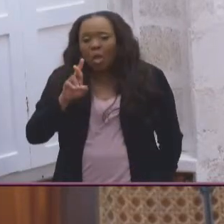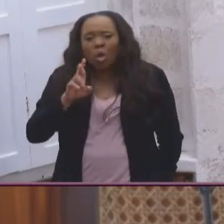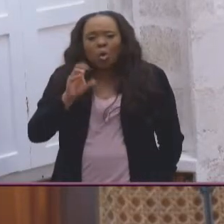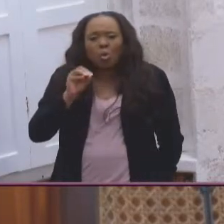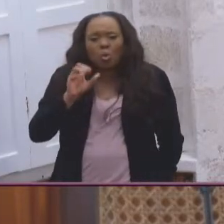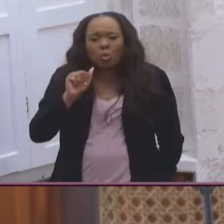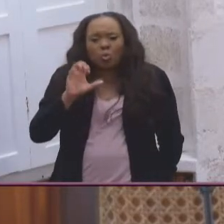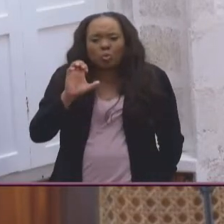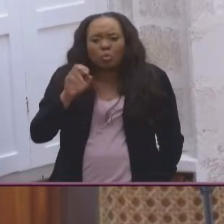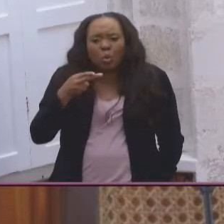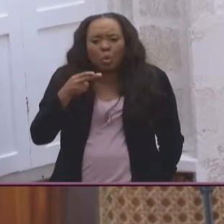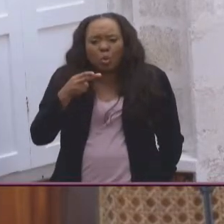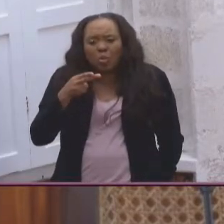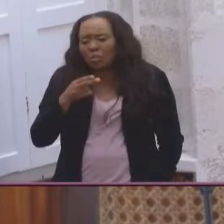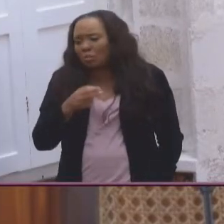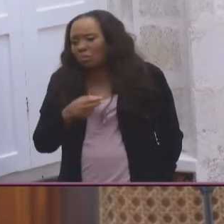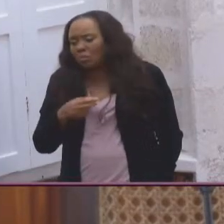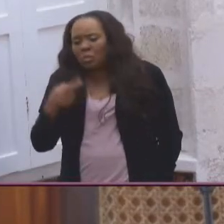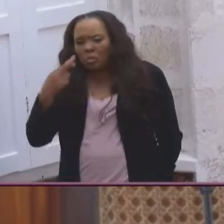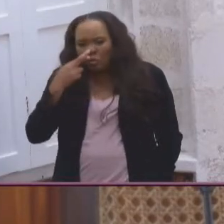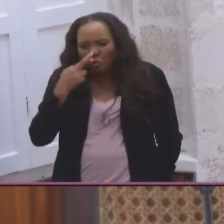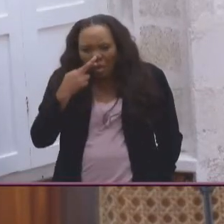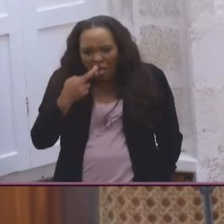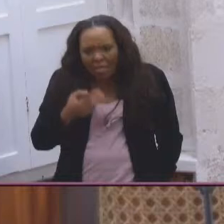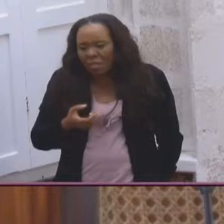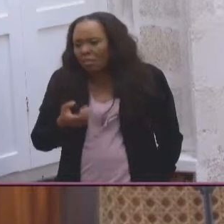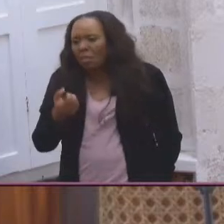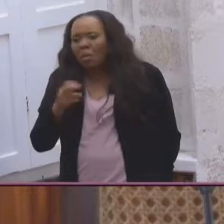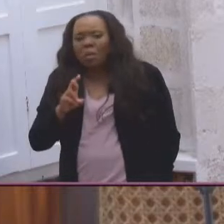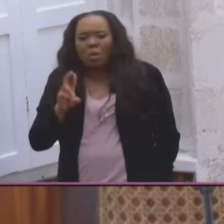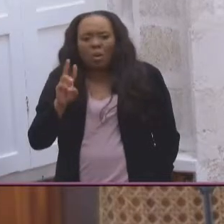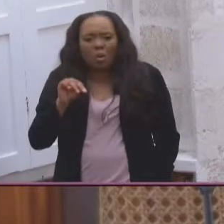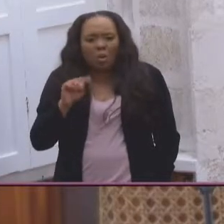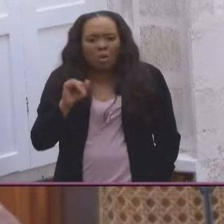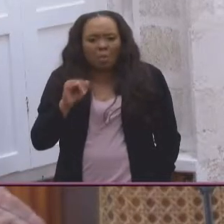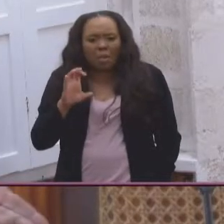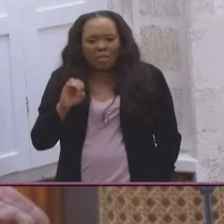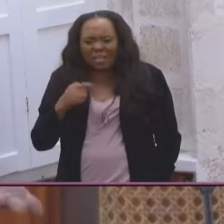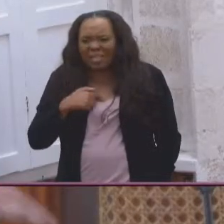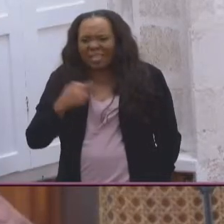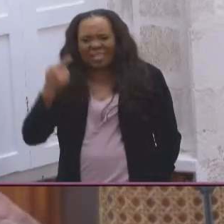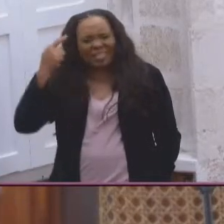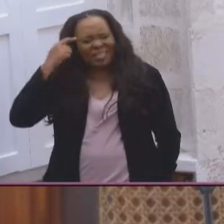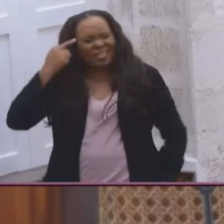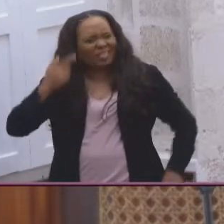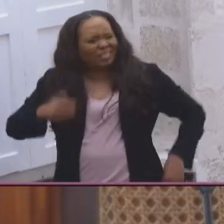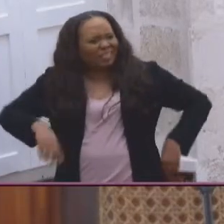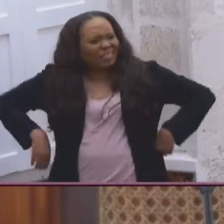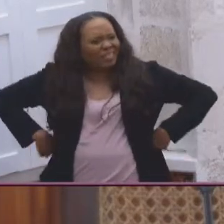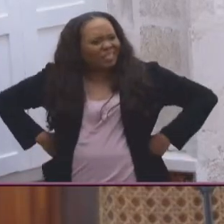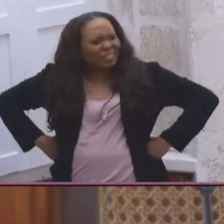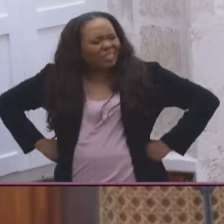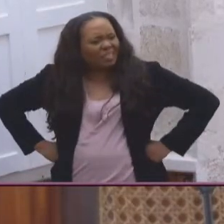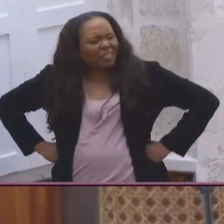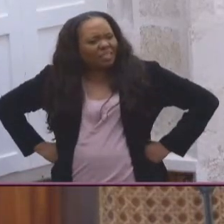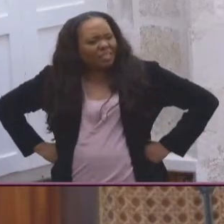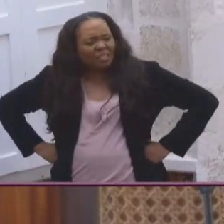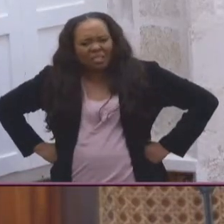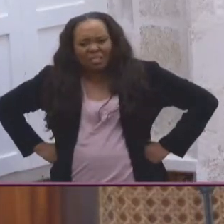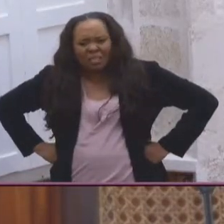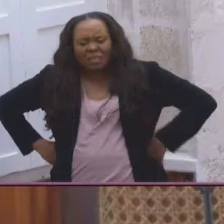rat infestation or somebody see 2 stray mice, I wonder what is going on in terms of the